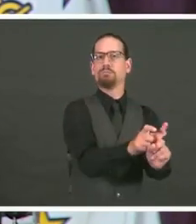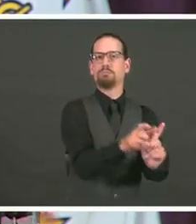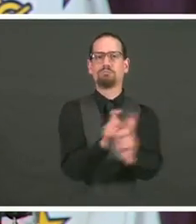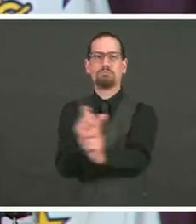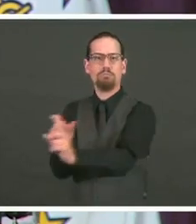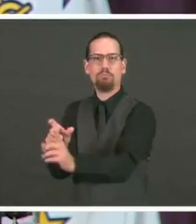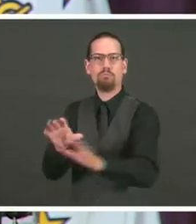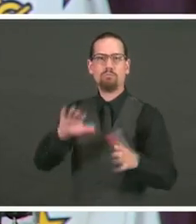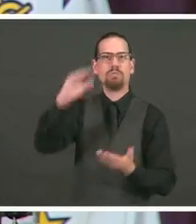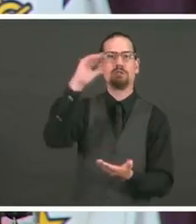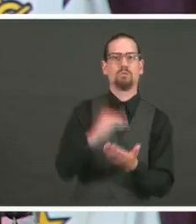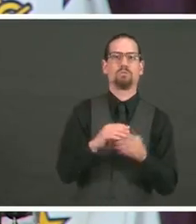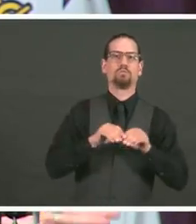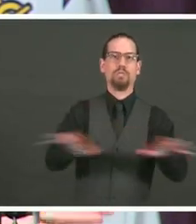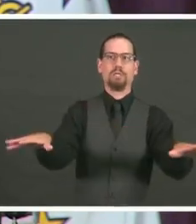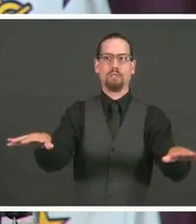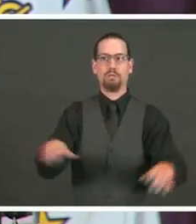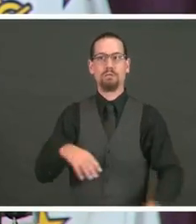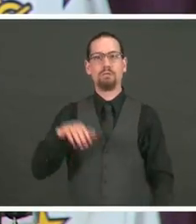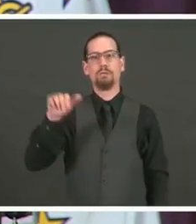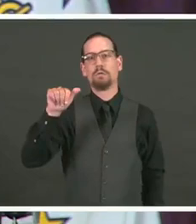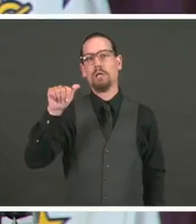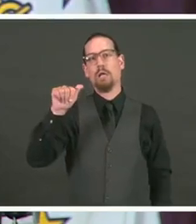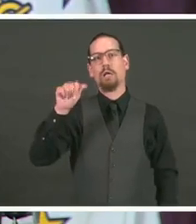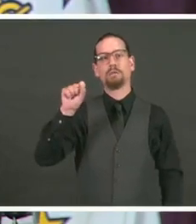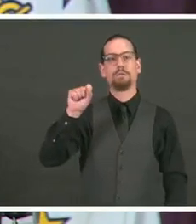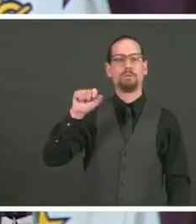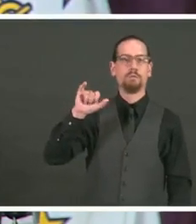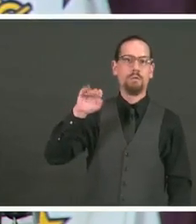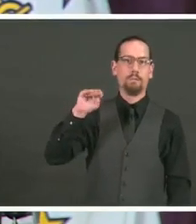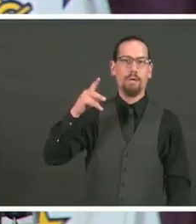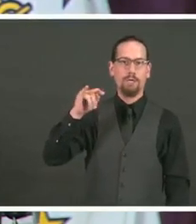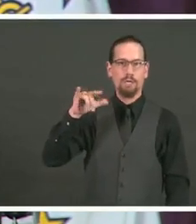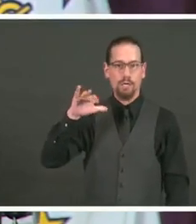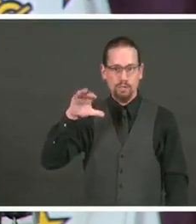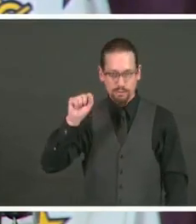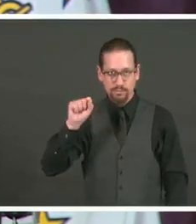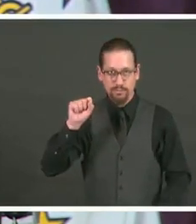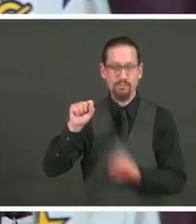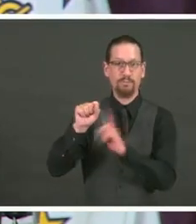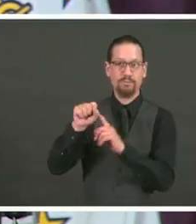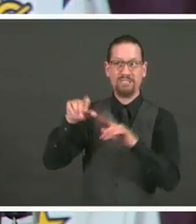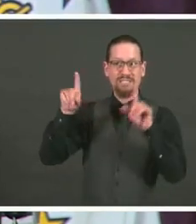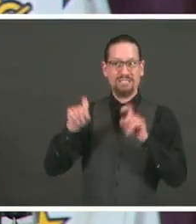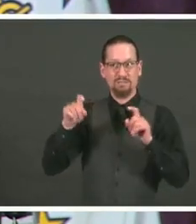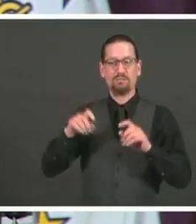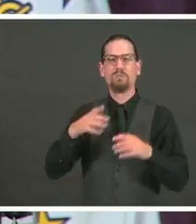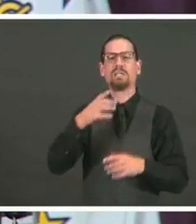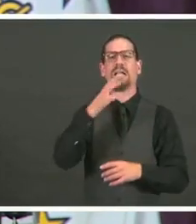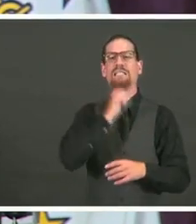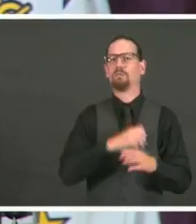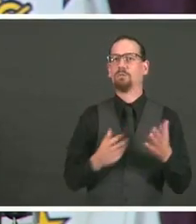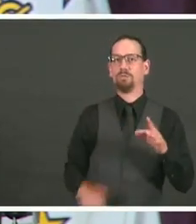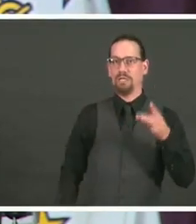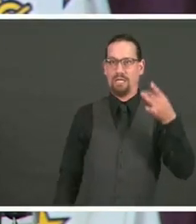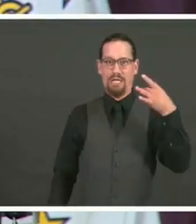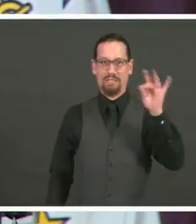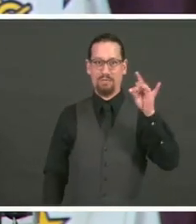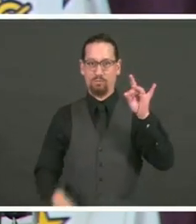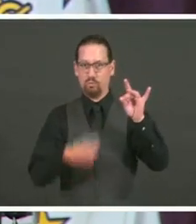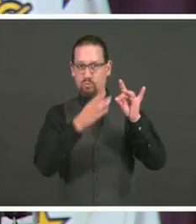to every Rhode Islander between 18 and 39 years old. So beginning tonight, if you're in that age group, 18